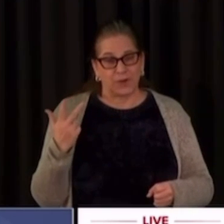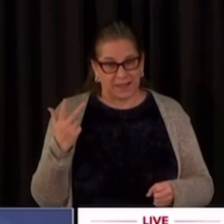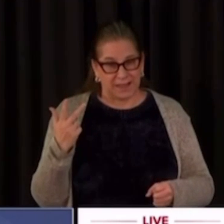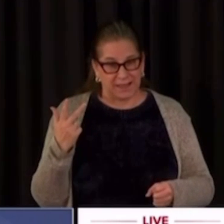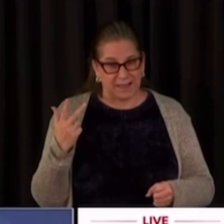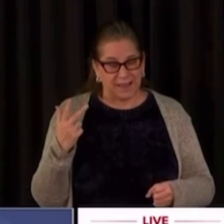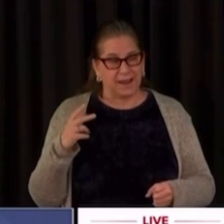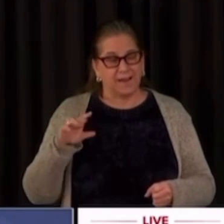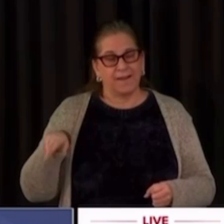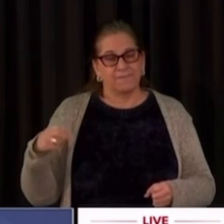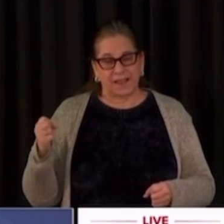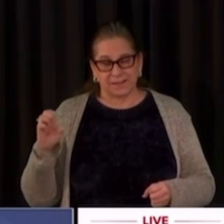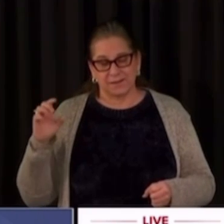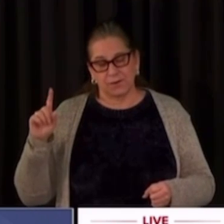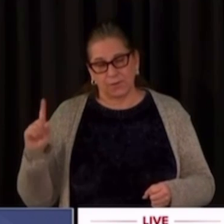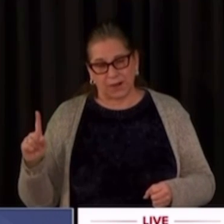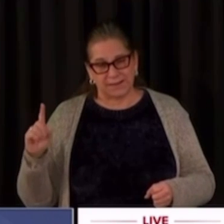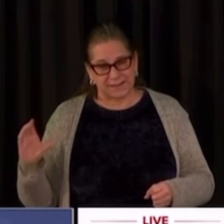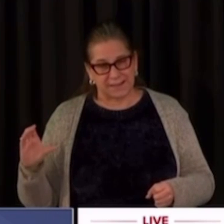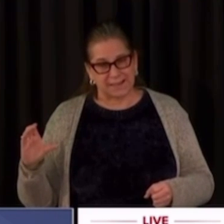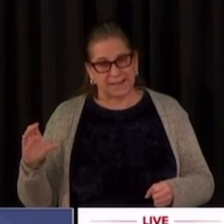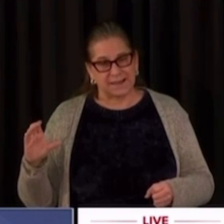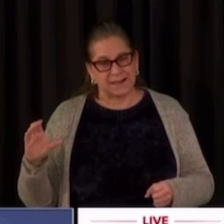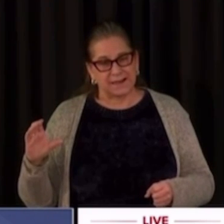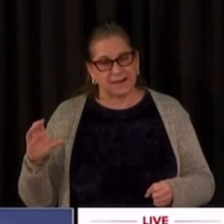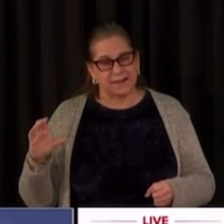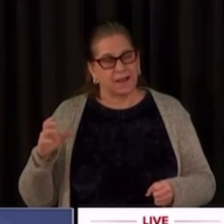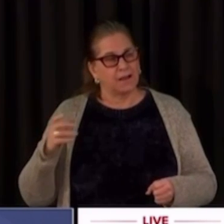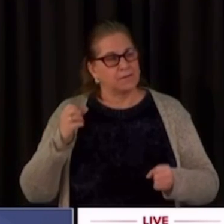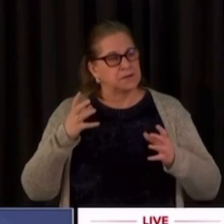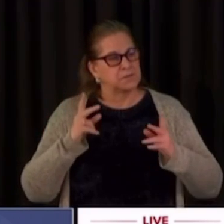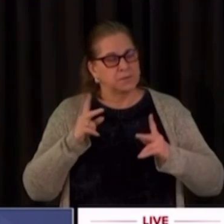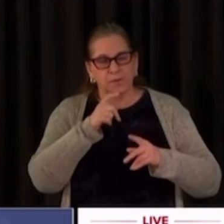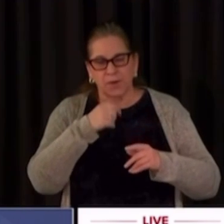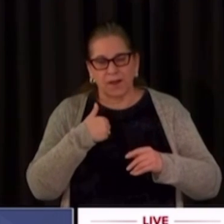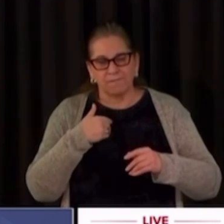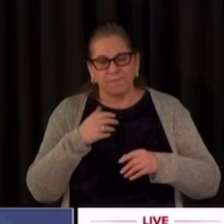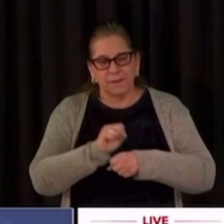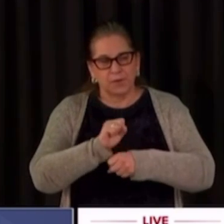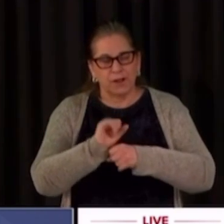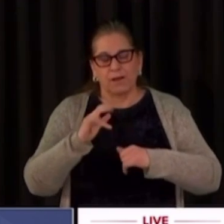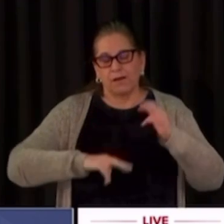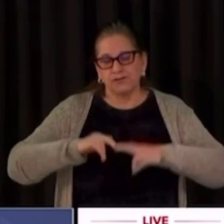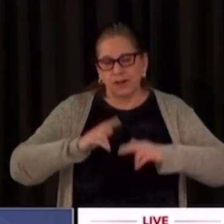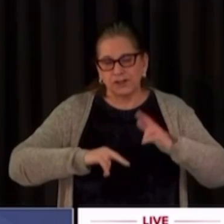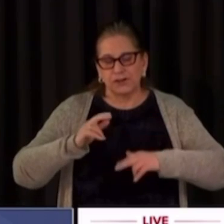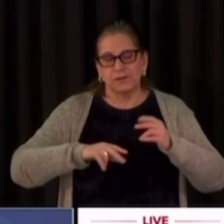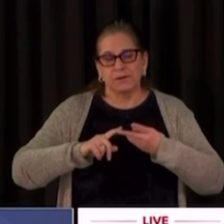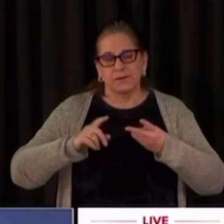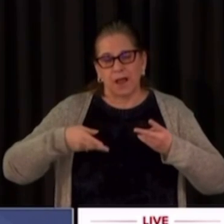employees of institutions of higher education, individuals working in construction, essential employees working in